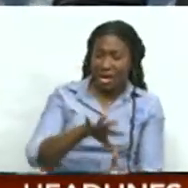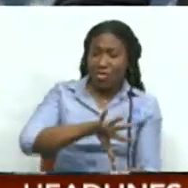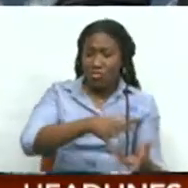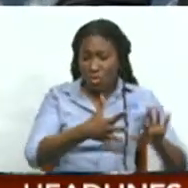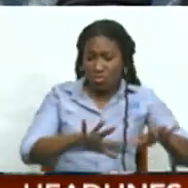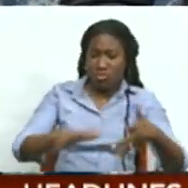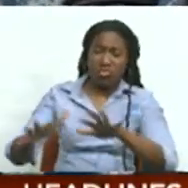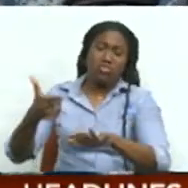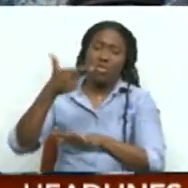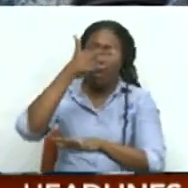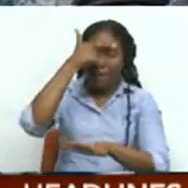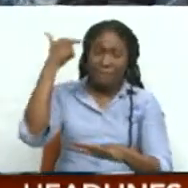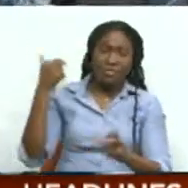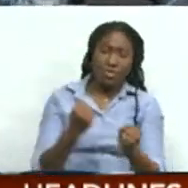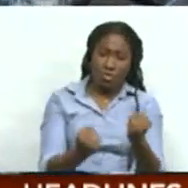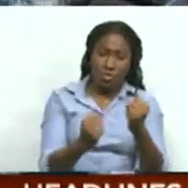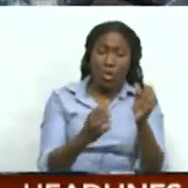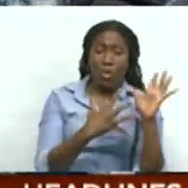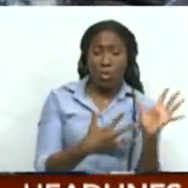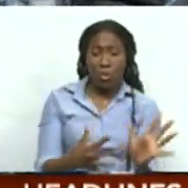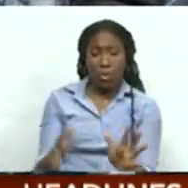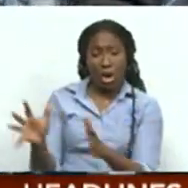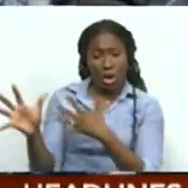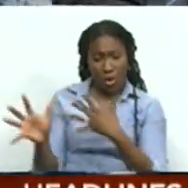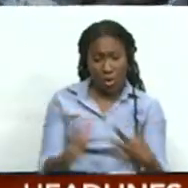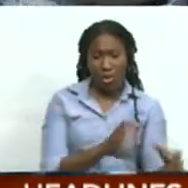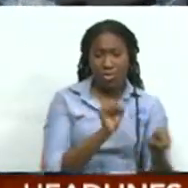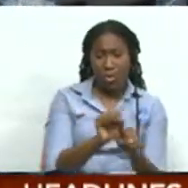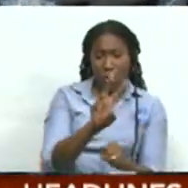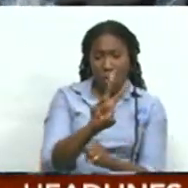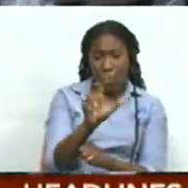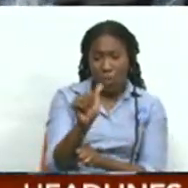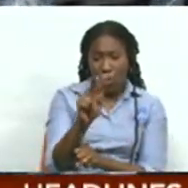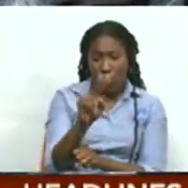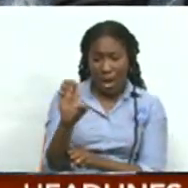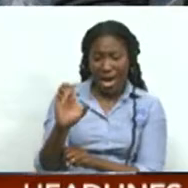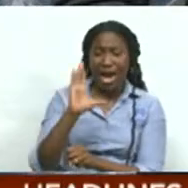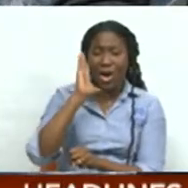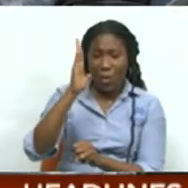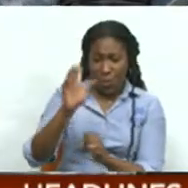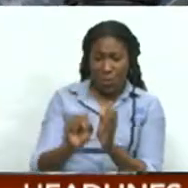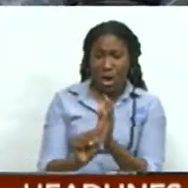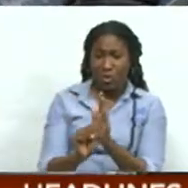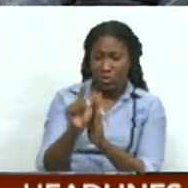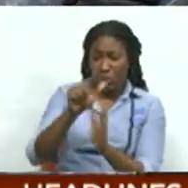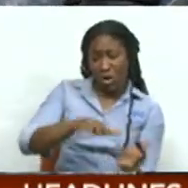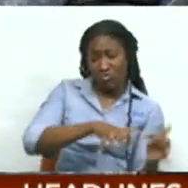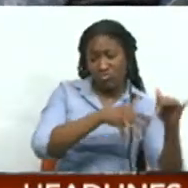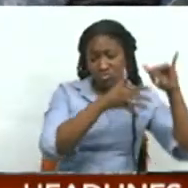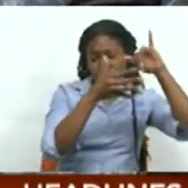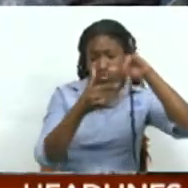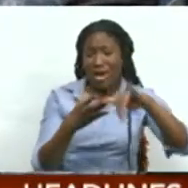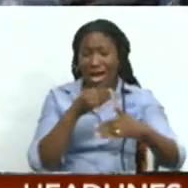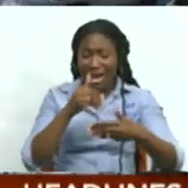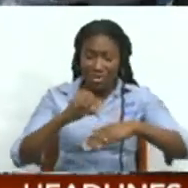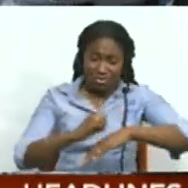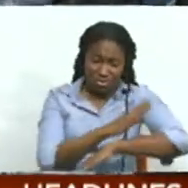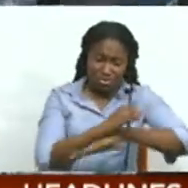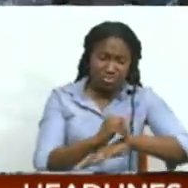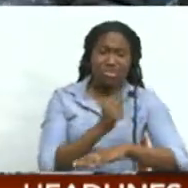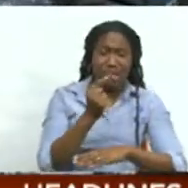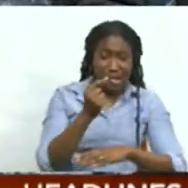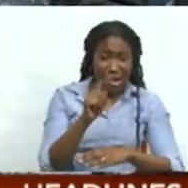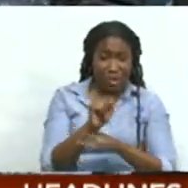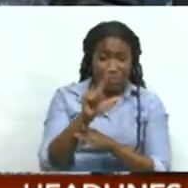those strong low-level winds. So waves in open waters around 2.5 meters, while in sheltered areas around 1.5 meter. Now, for the